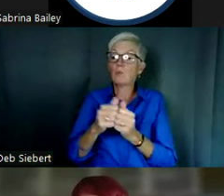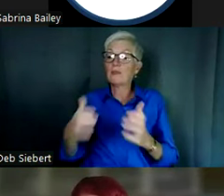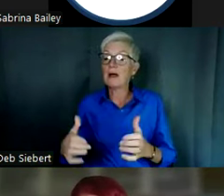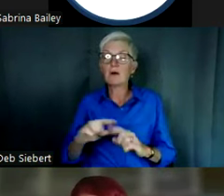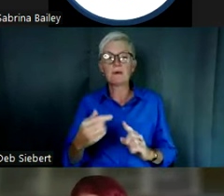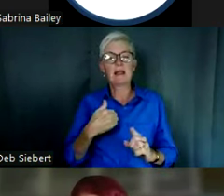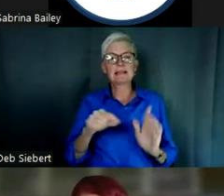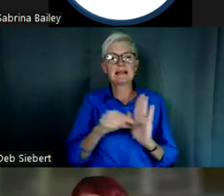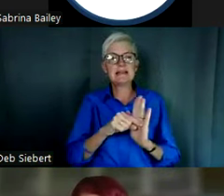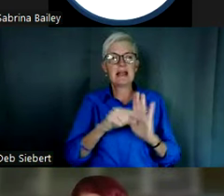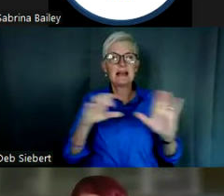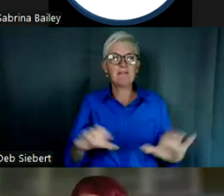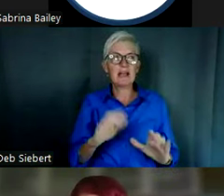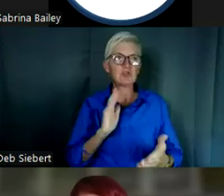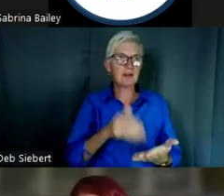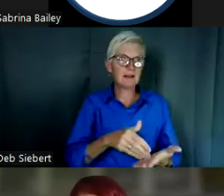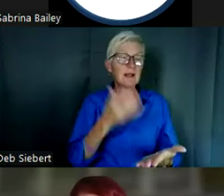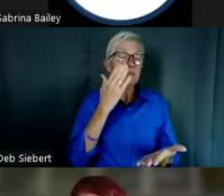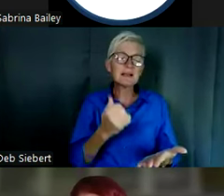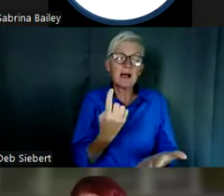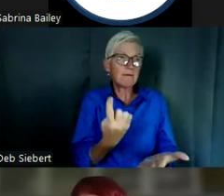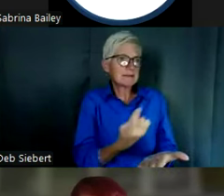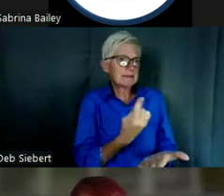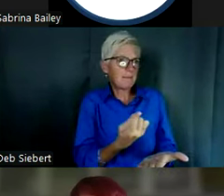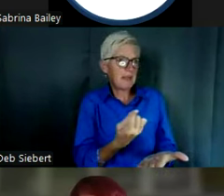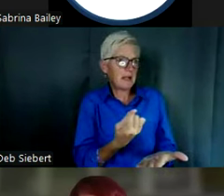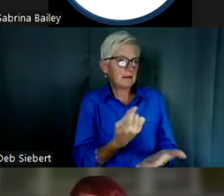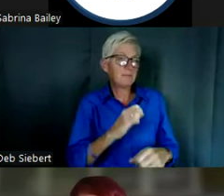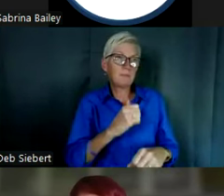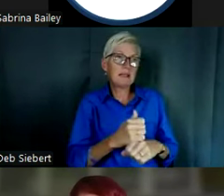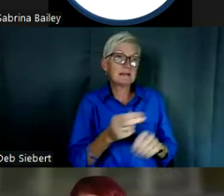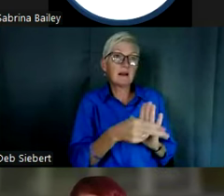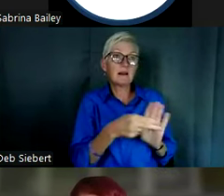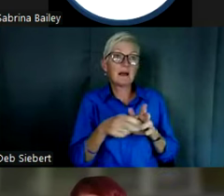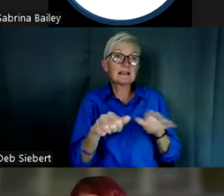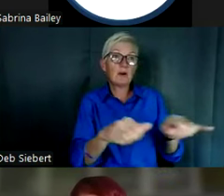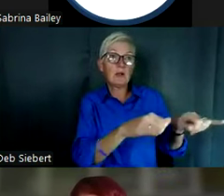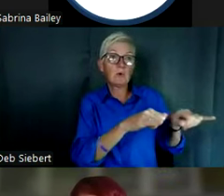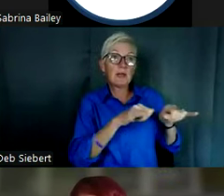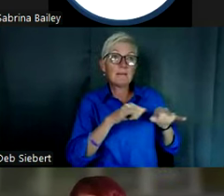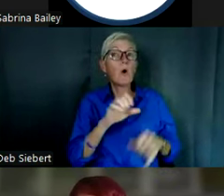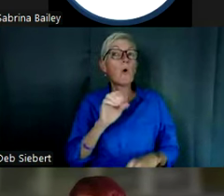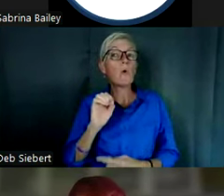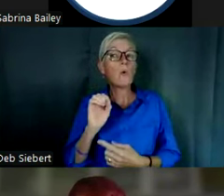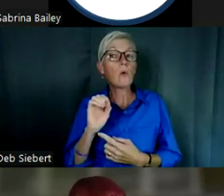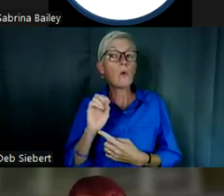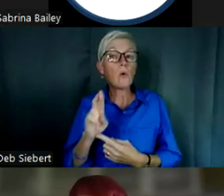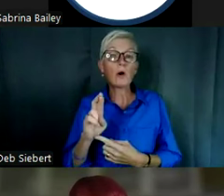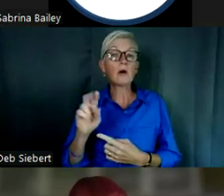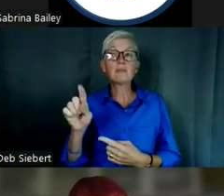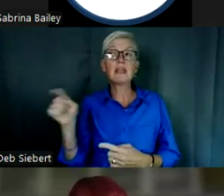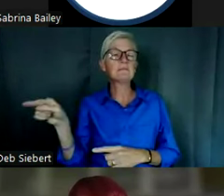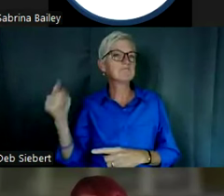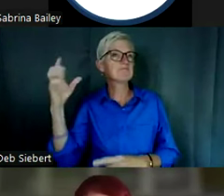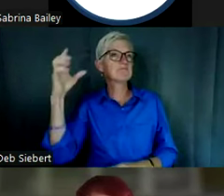action taken against them because of something that is based on a stereotype or that the entity just makes an